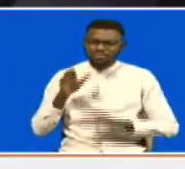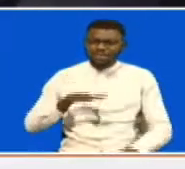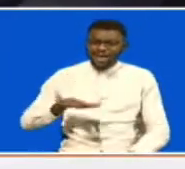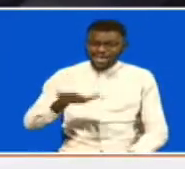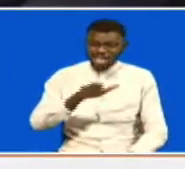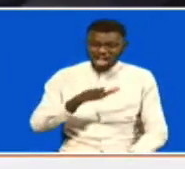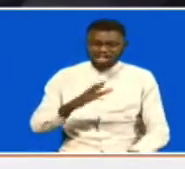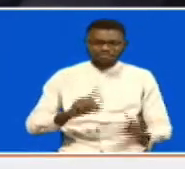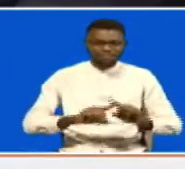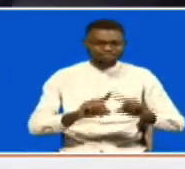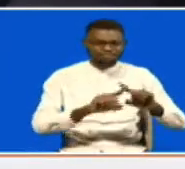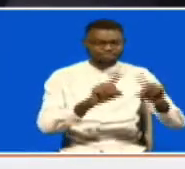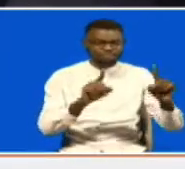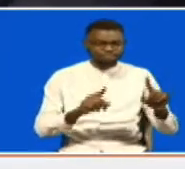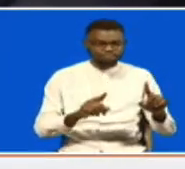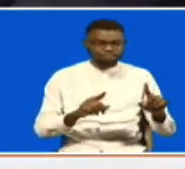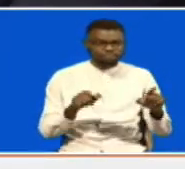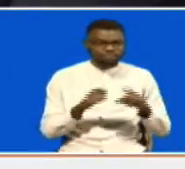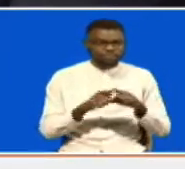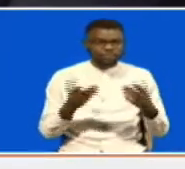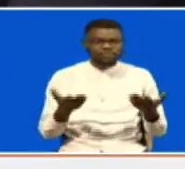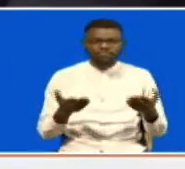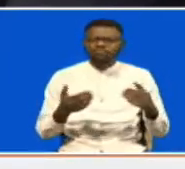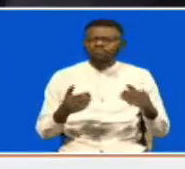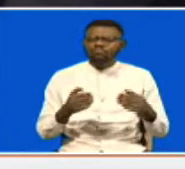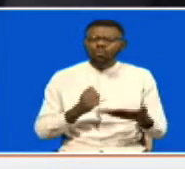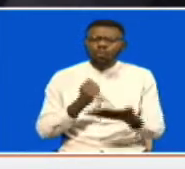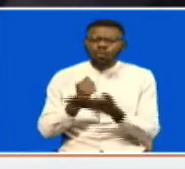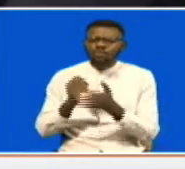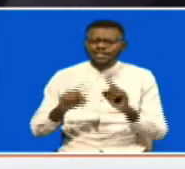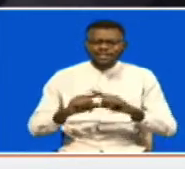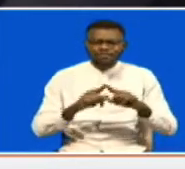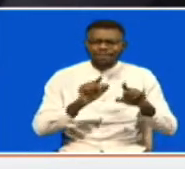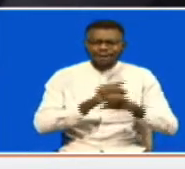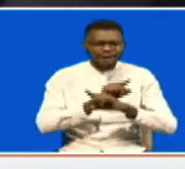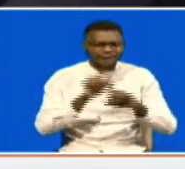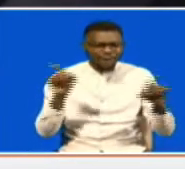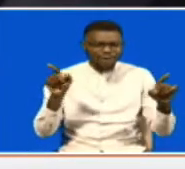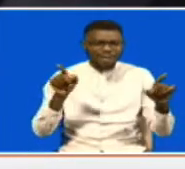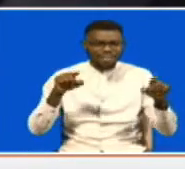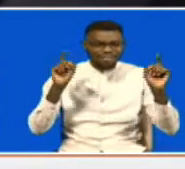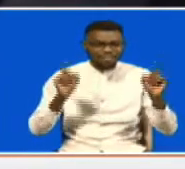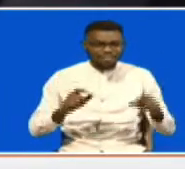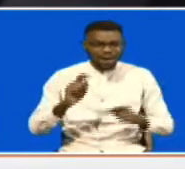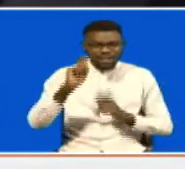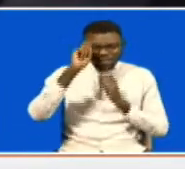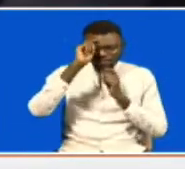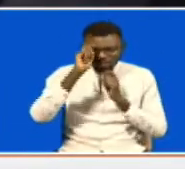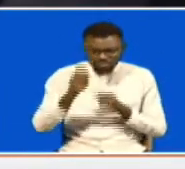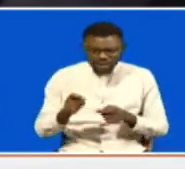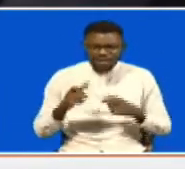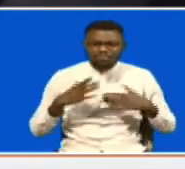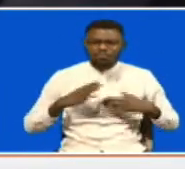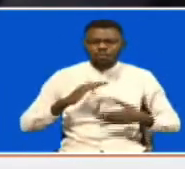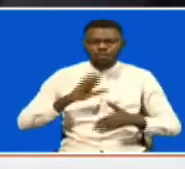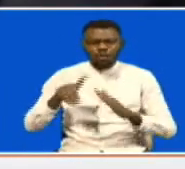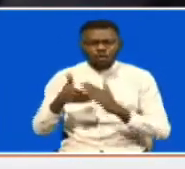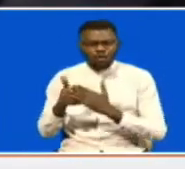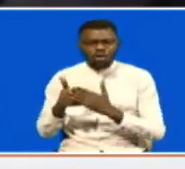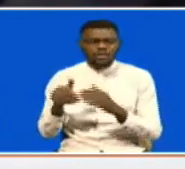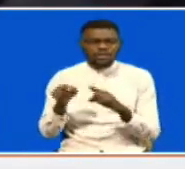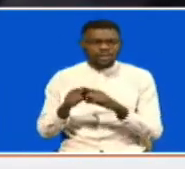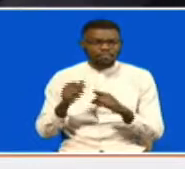establishments and facilities must be respected by all persons, including